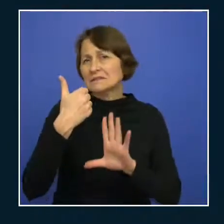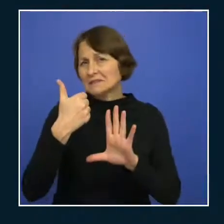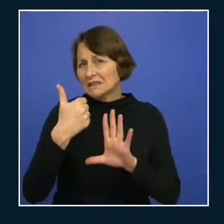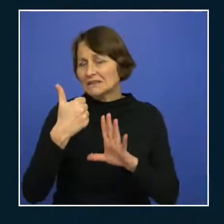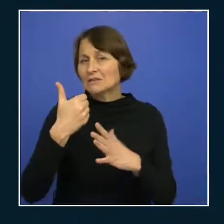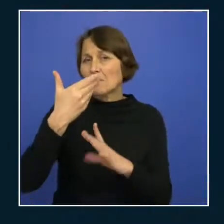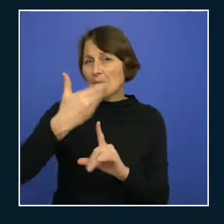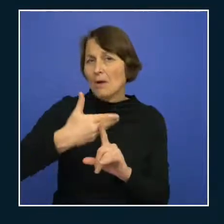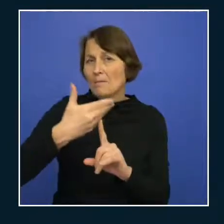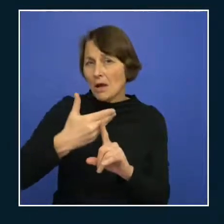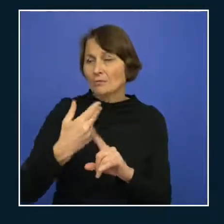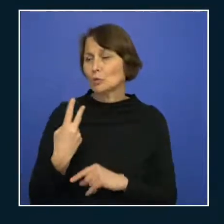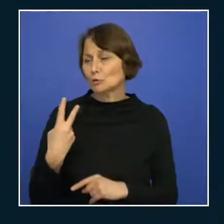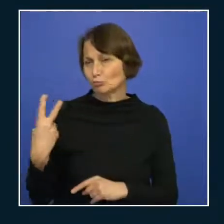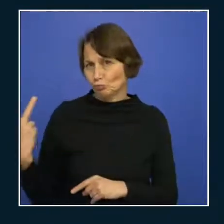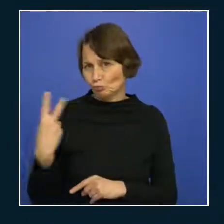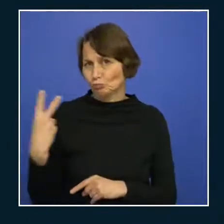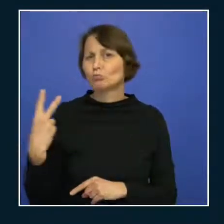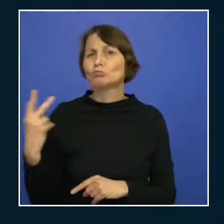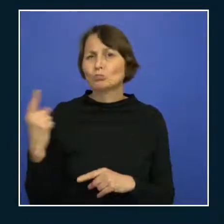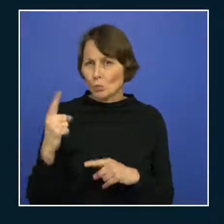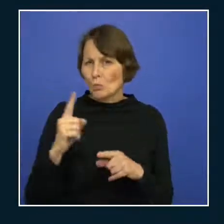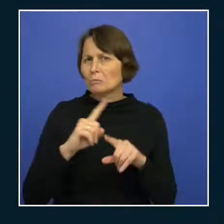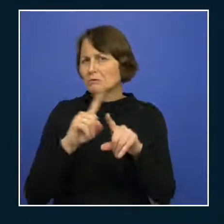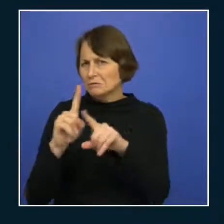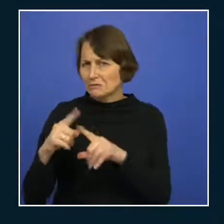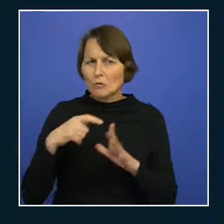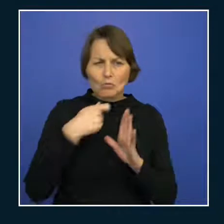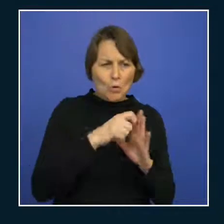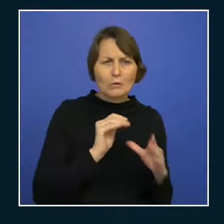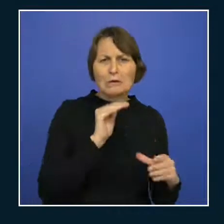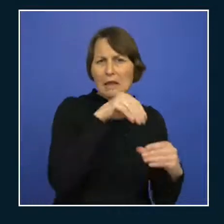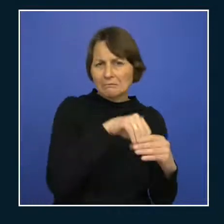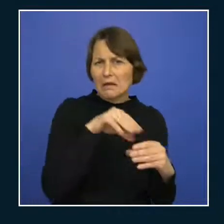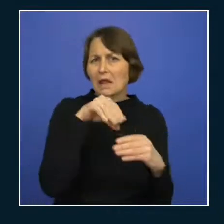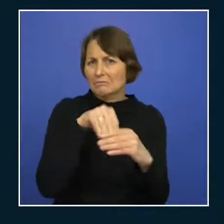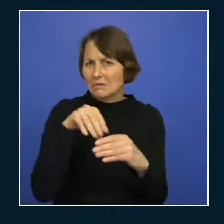been collaborating on a couple of projects that we've deployed to